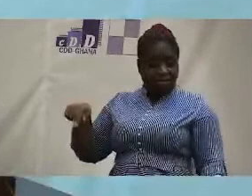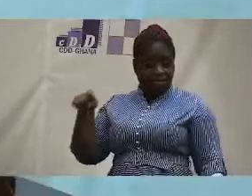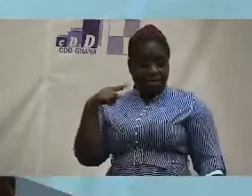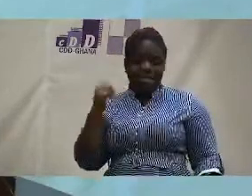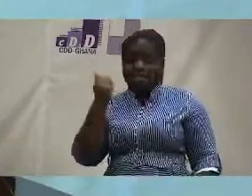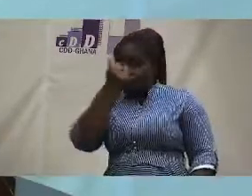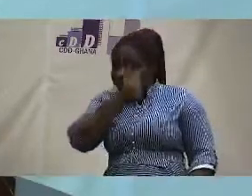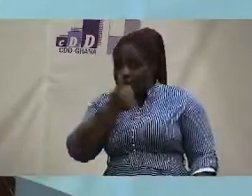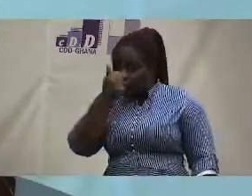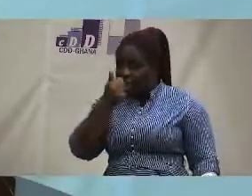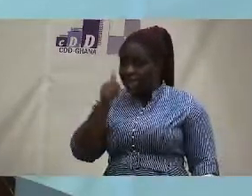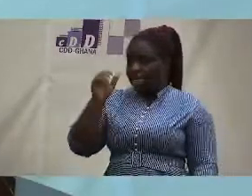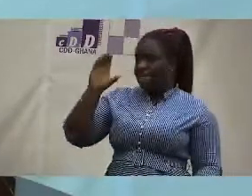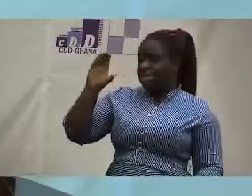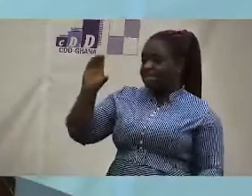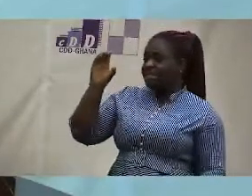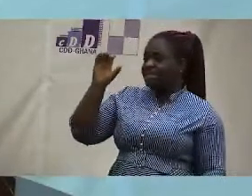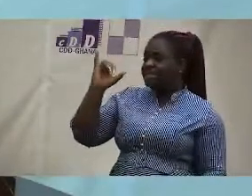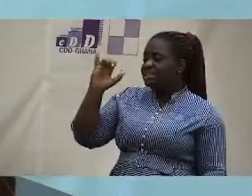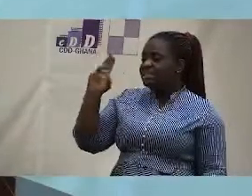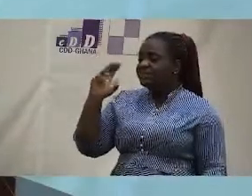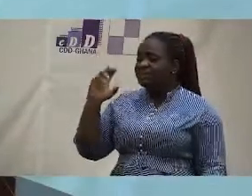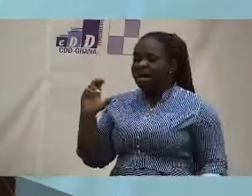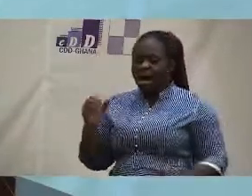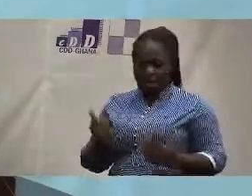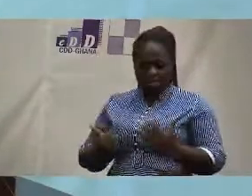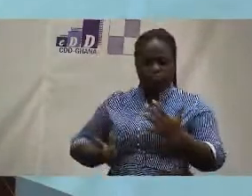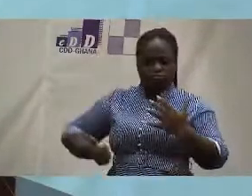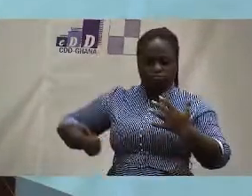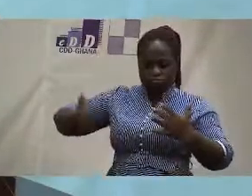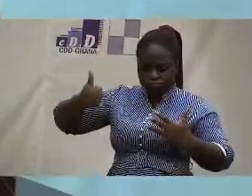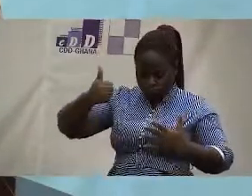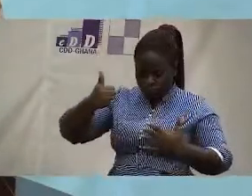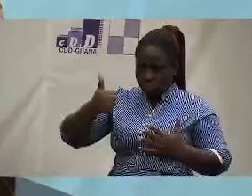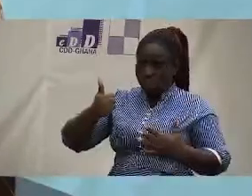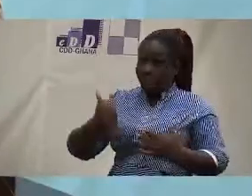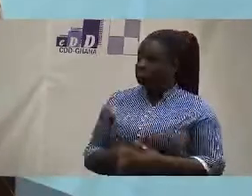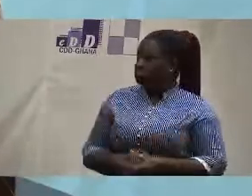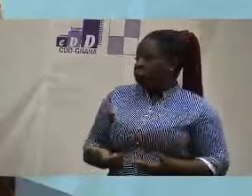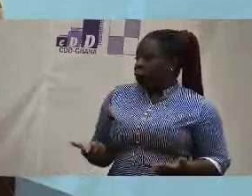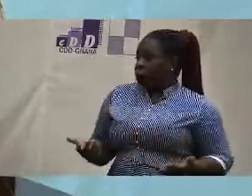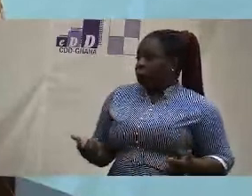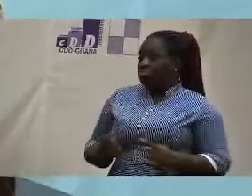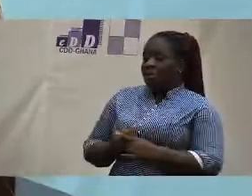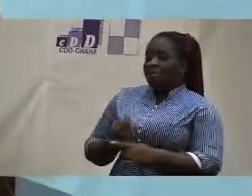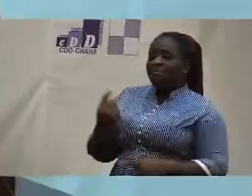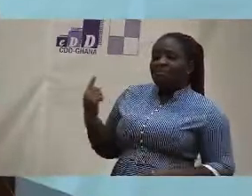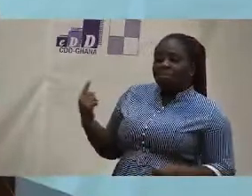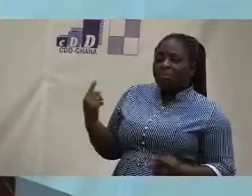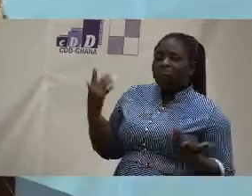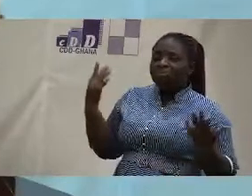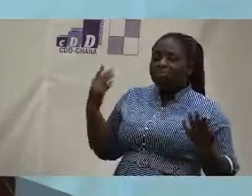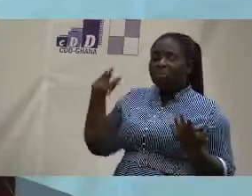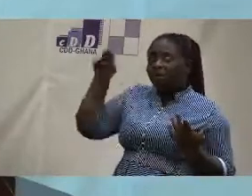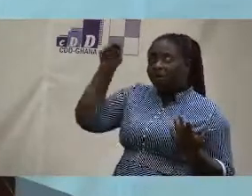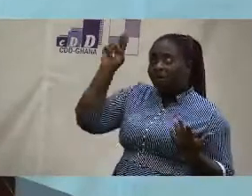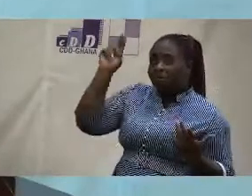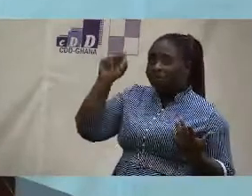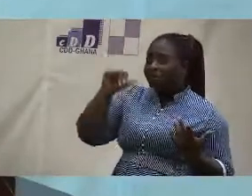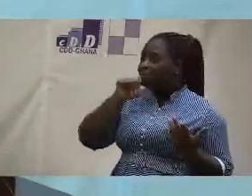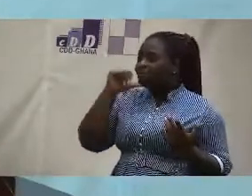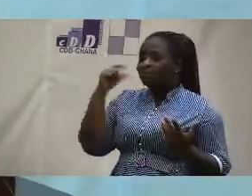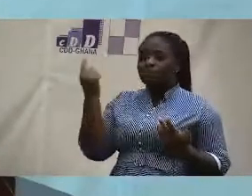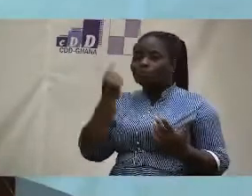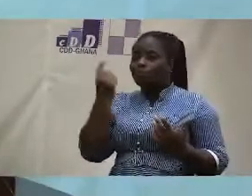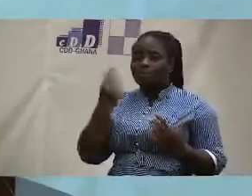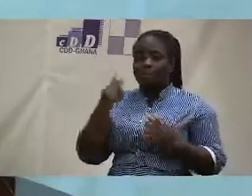in Africa, civil society has progressed this last couple of years. And fundamentally enough, it's not just the